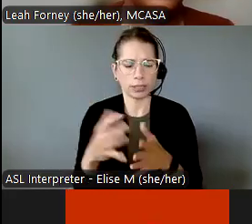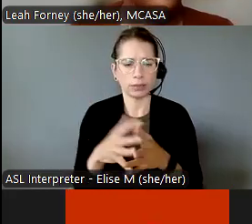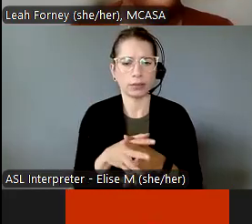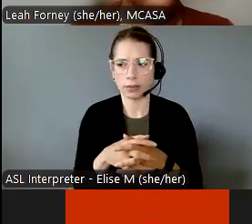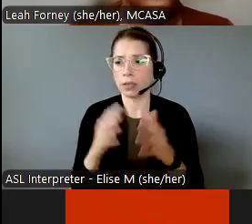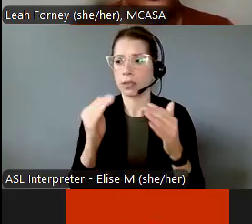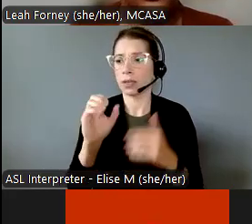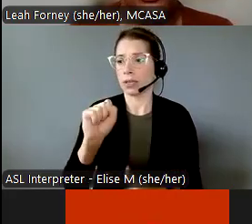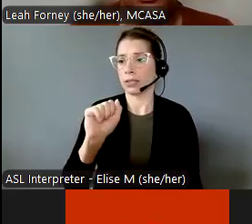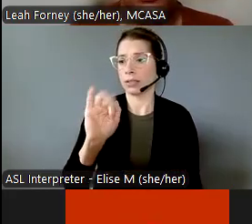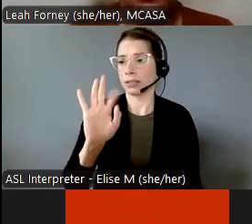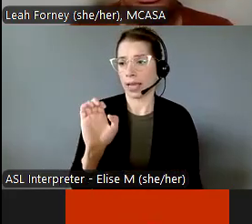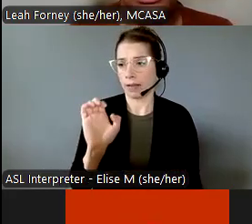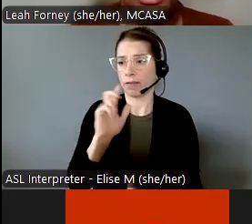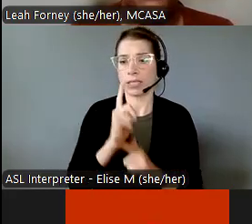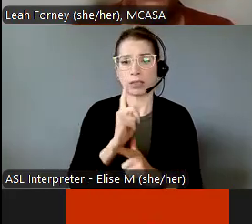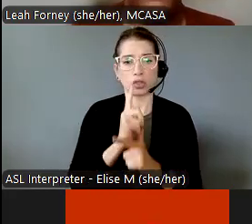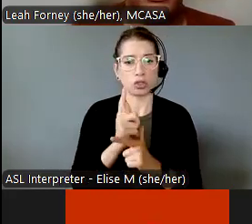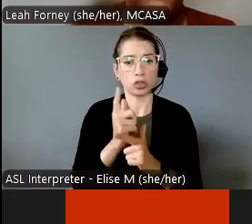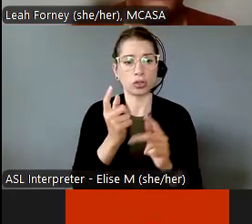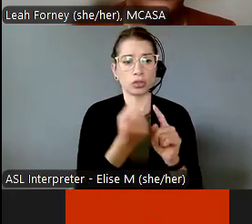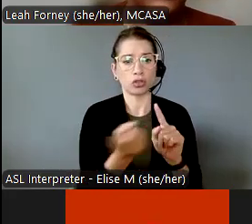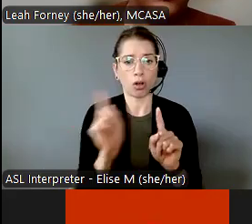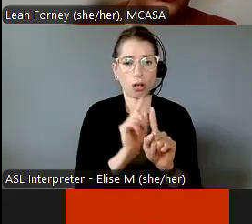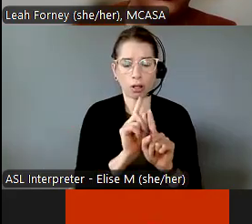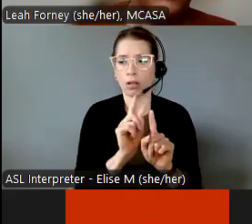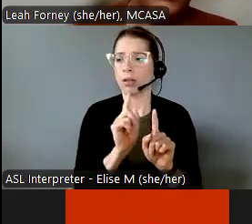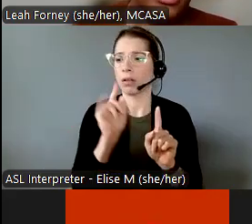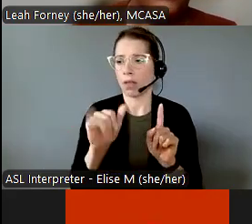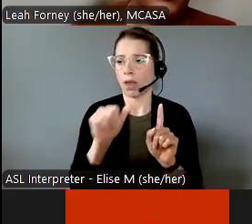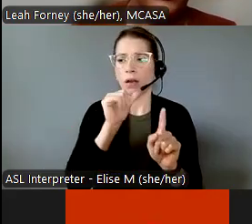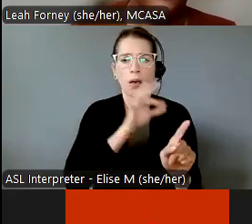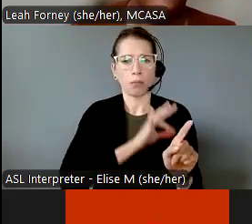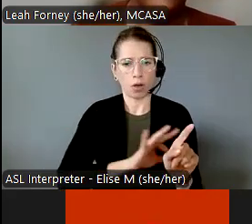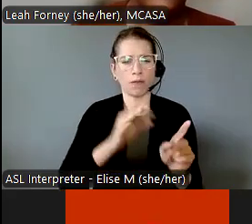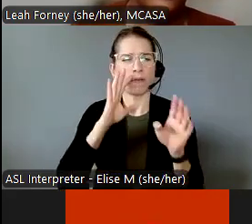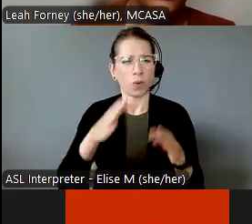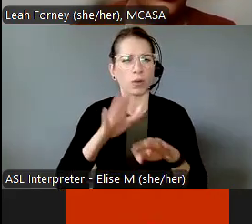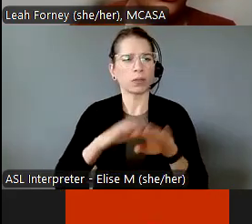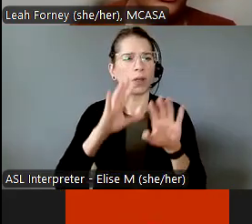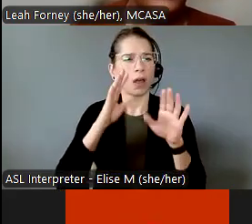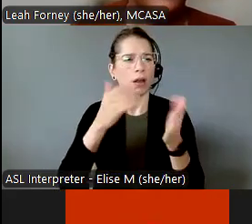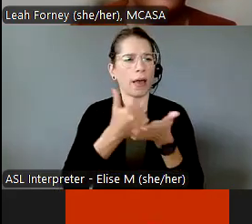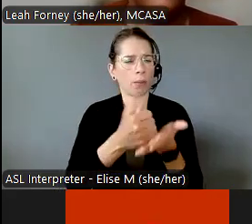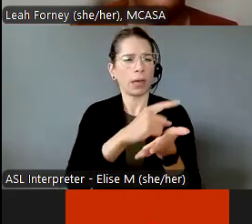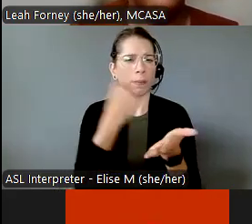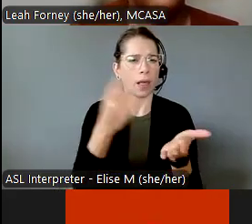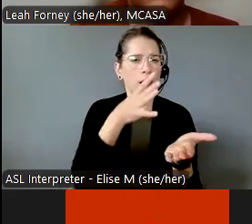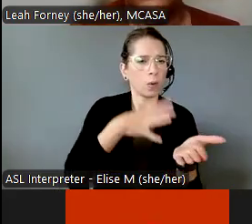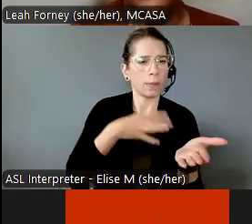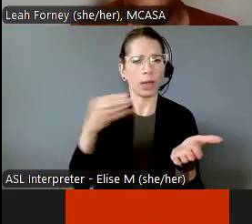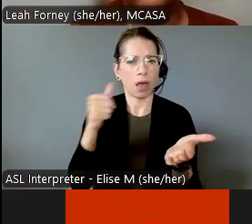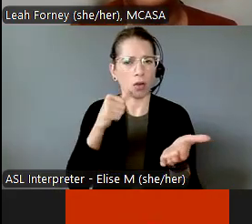Safe Sisters Circle, which is a nonprofit that focuses on helping Black women and girls. And then the